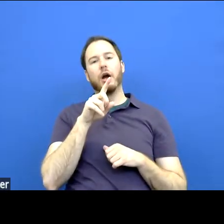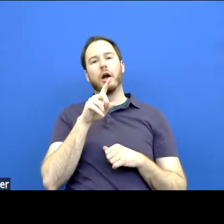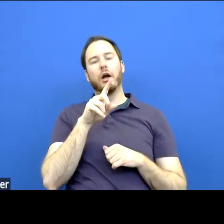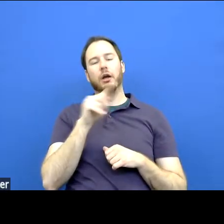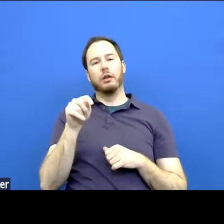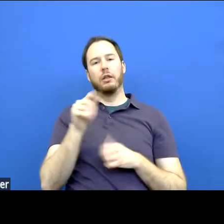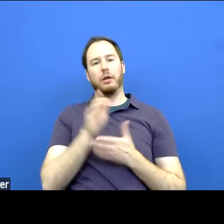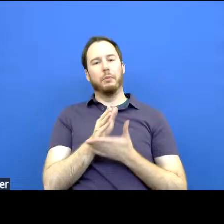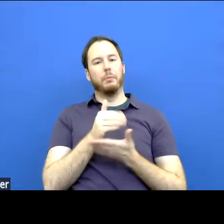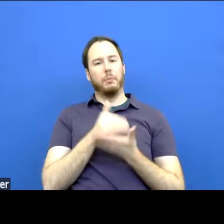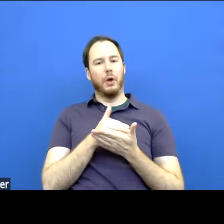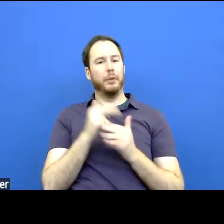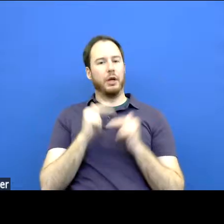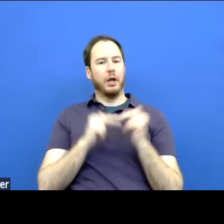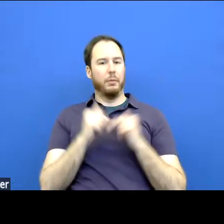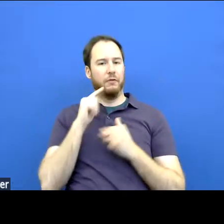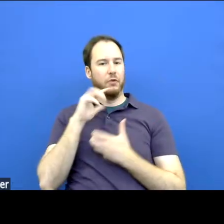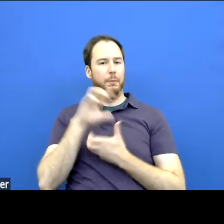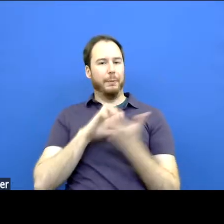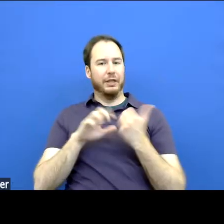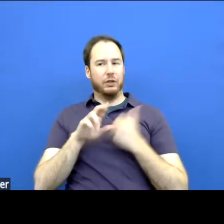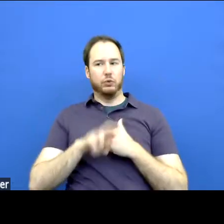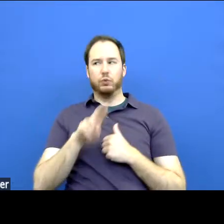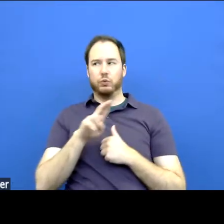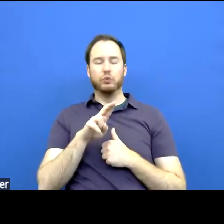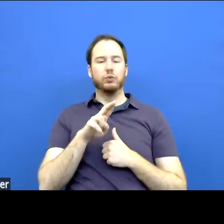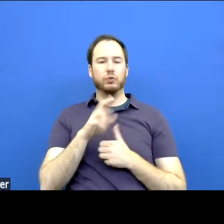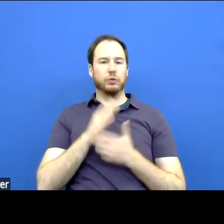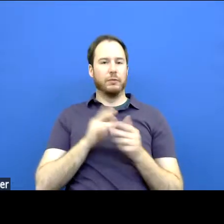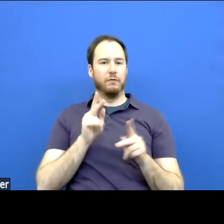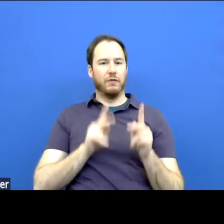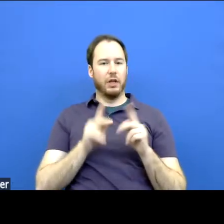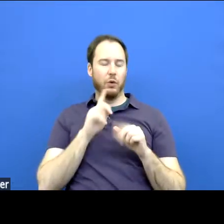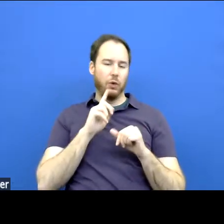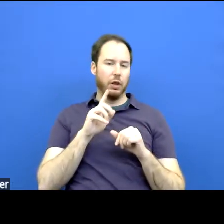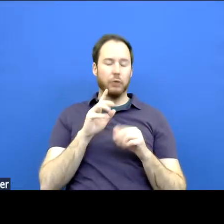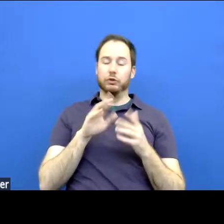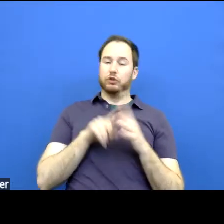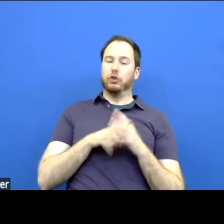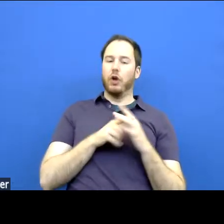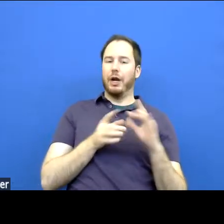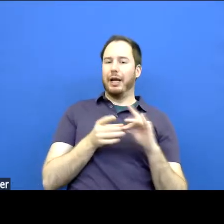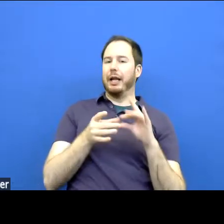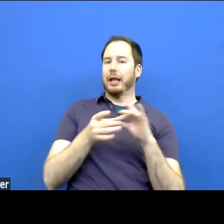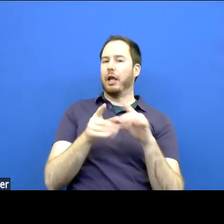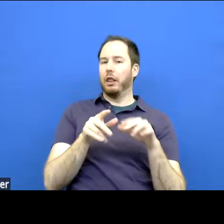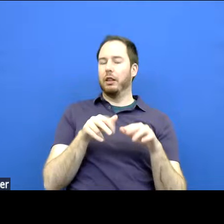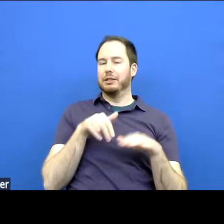apartment complex, the mixed use is over there. So some of those connections are going in.